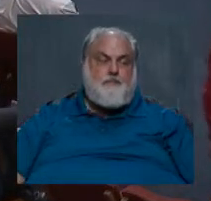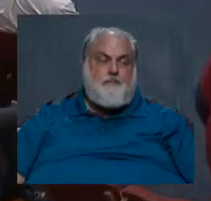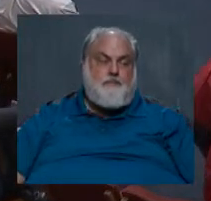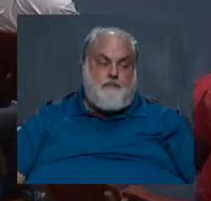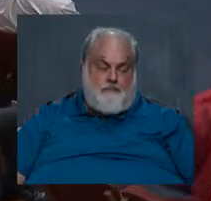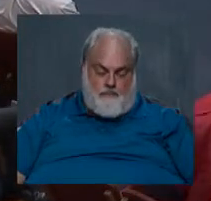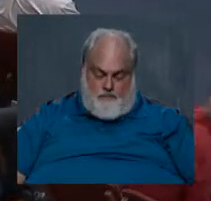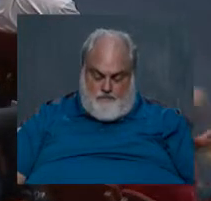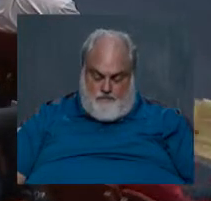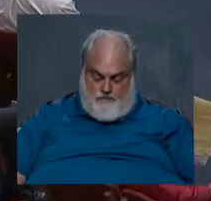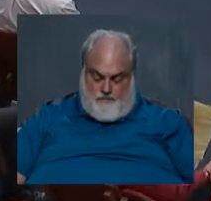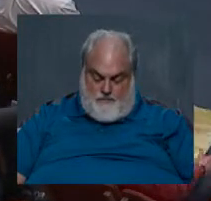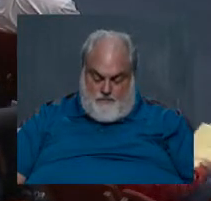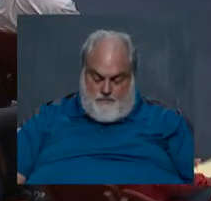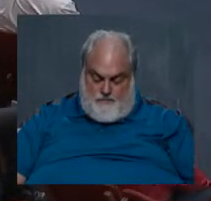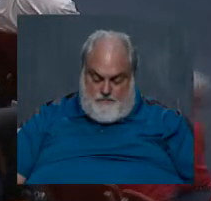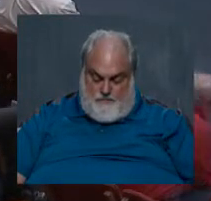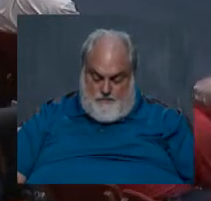Thank you.